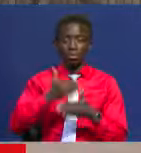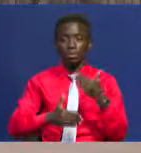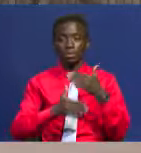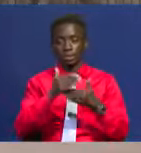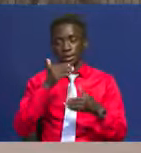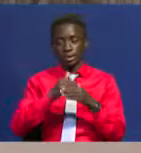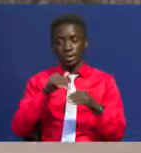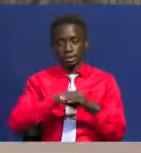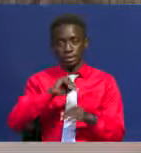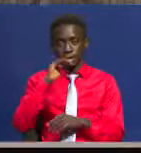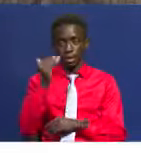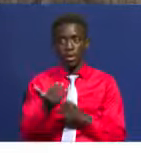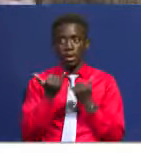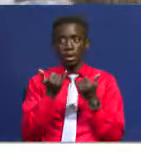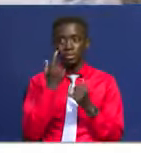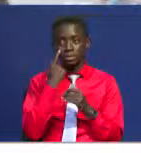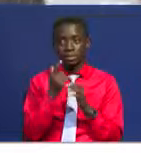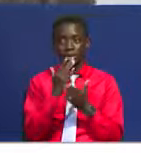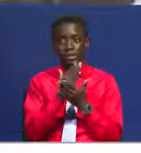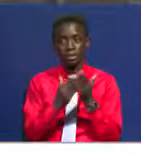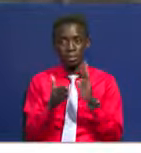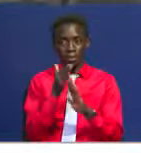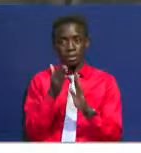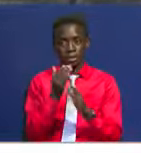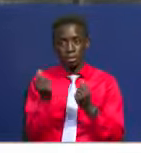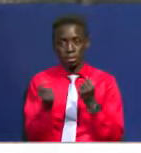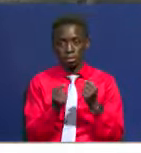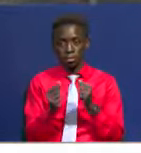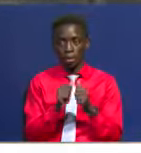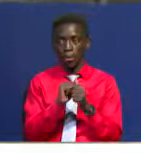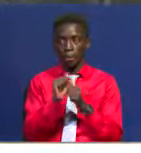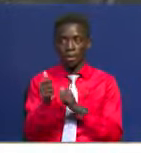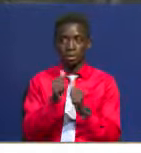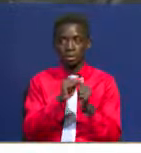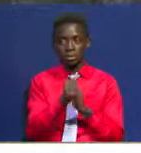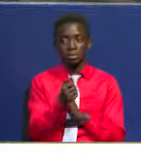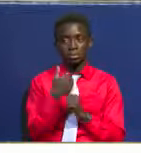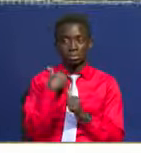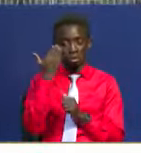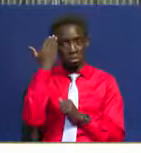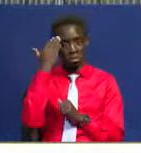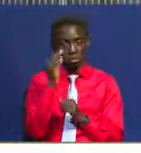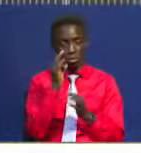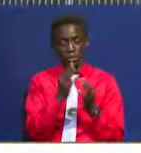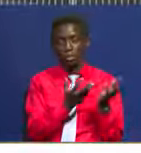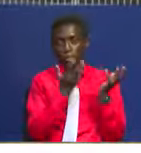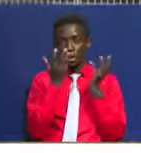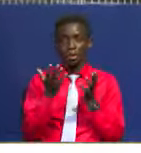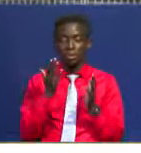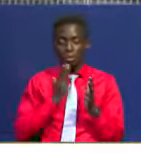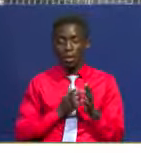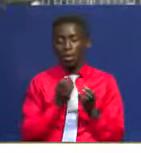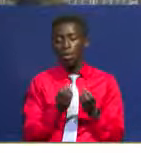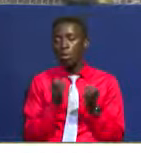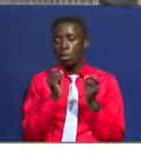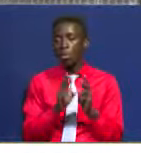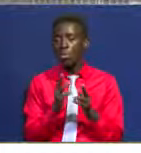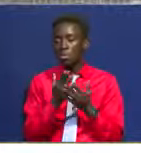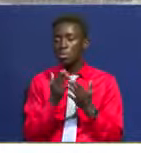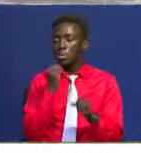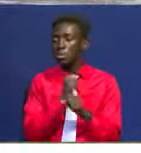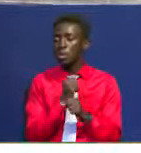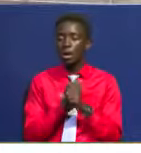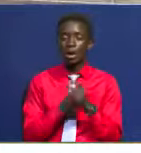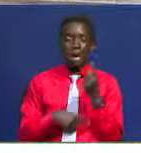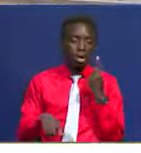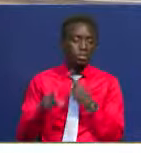a few emergency vehicles just making past. We are not sure if they are carrying anyone or if they're just doing rounds or what they are doing,